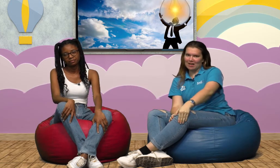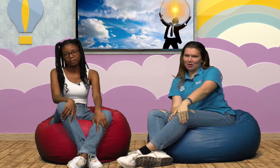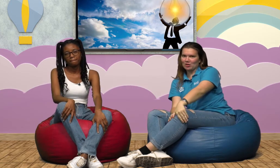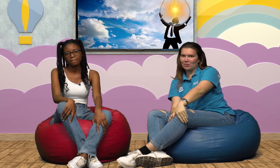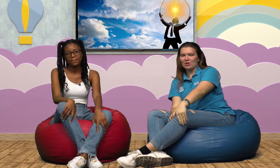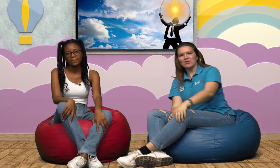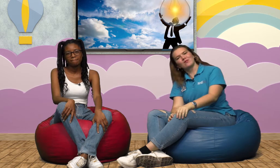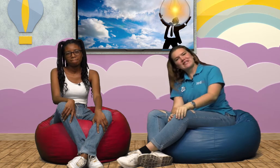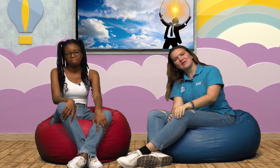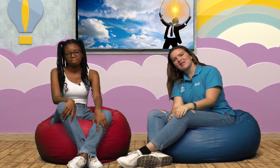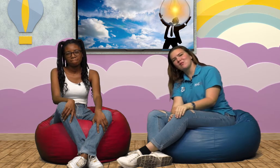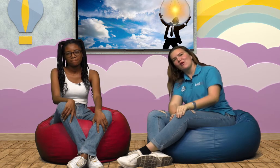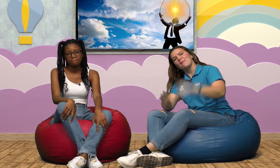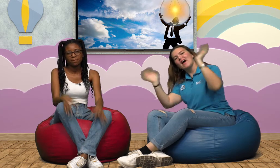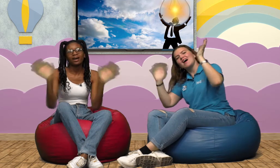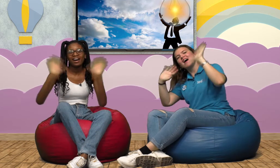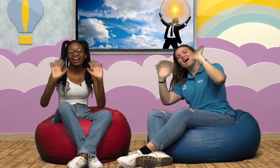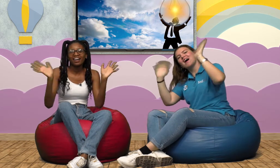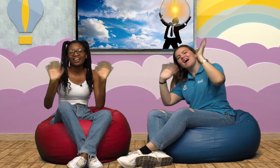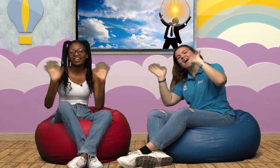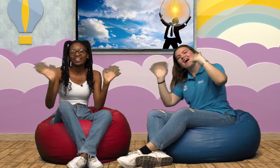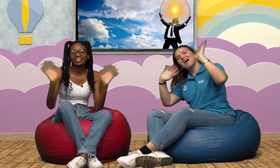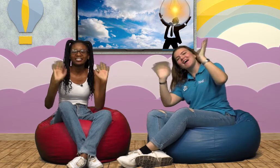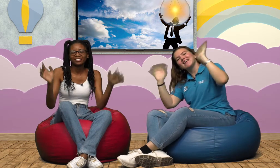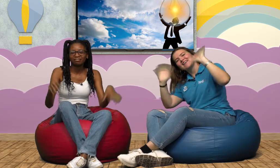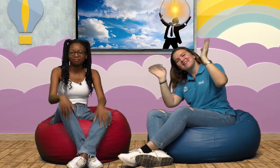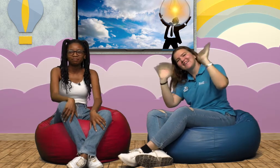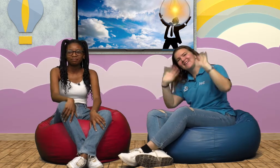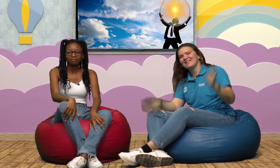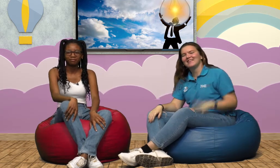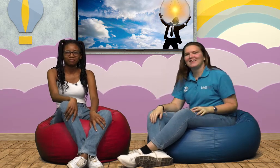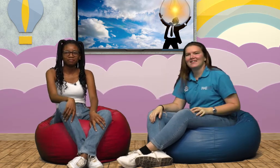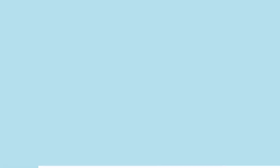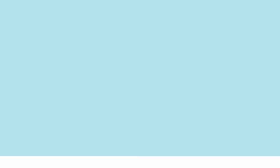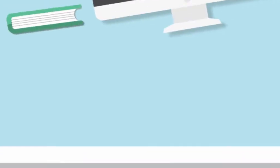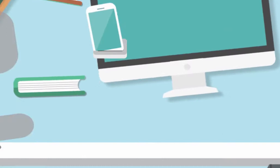10 o'clock tomorrow. So we'll see you again tomorrow. Bye. Bye.